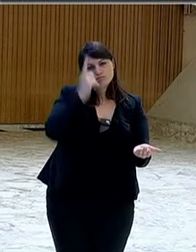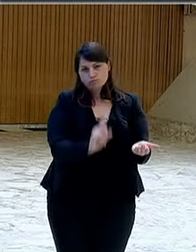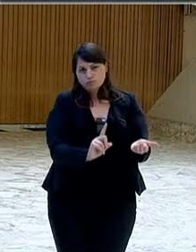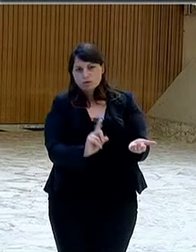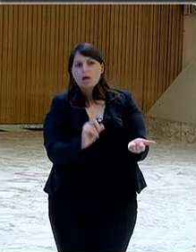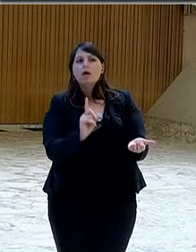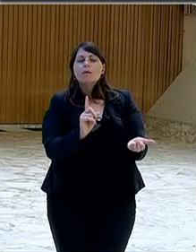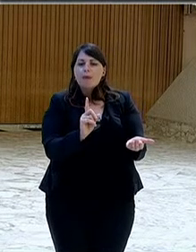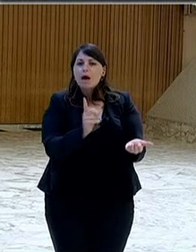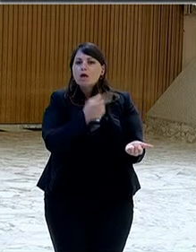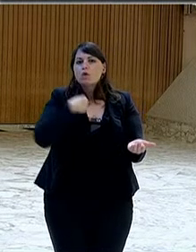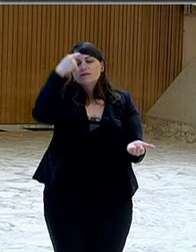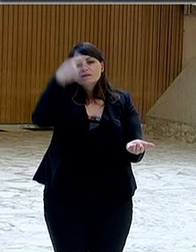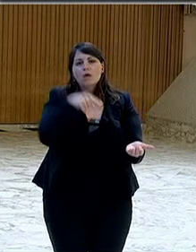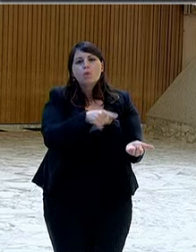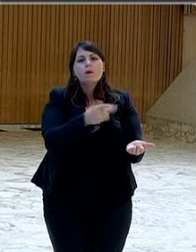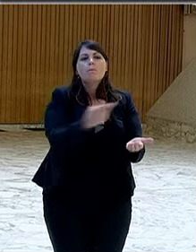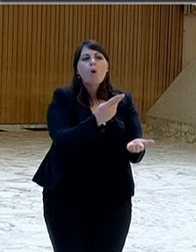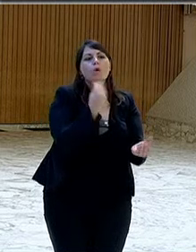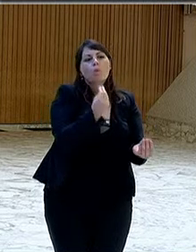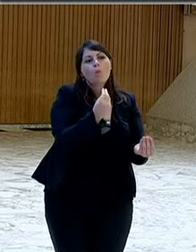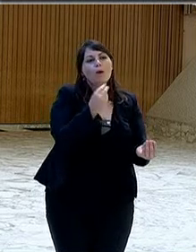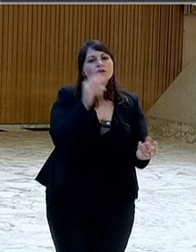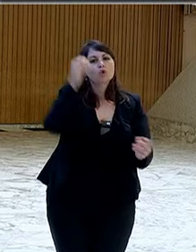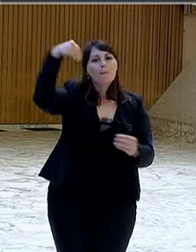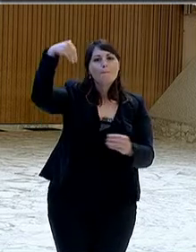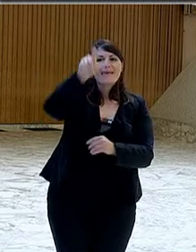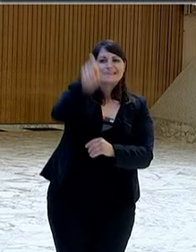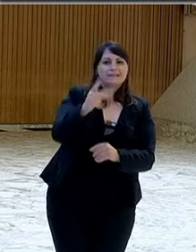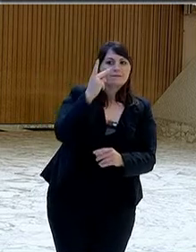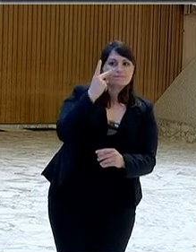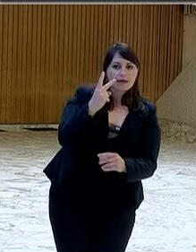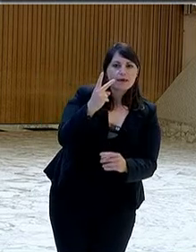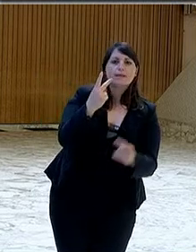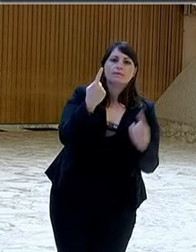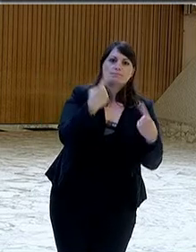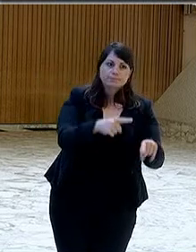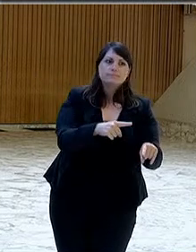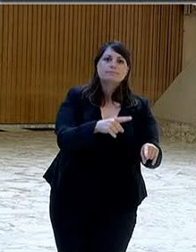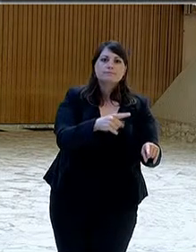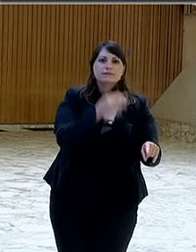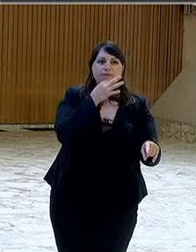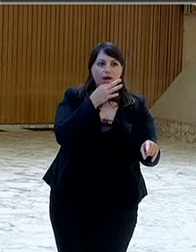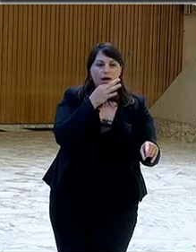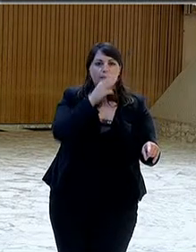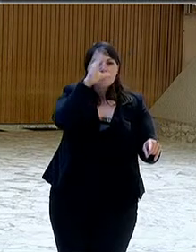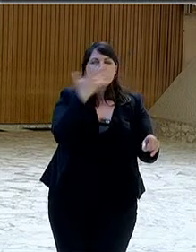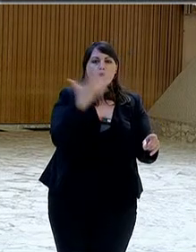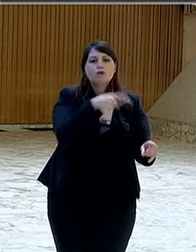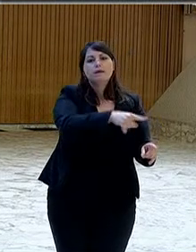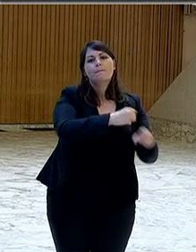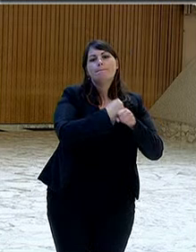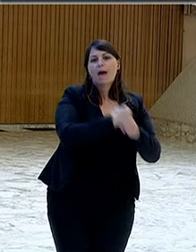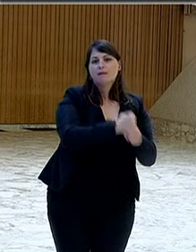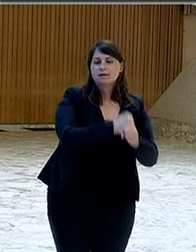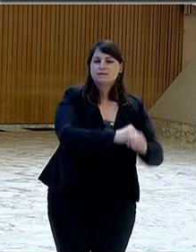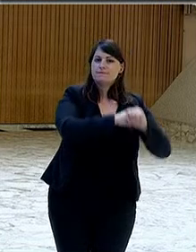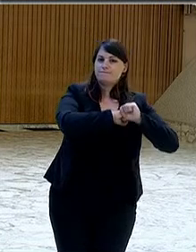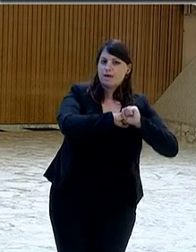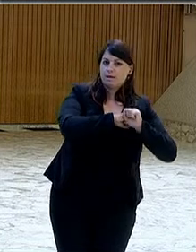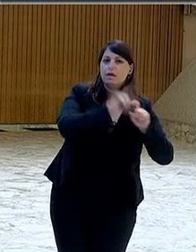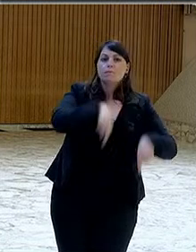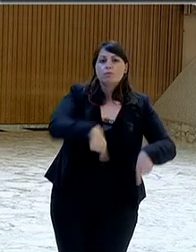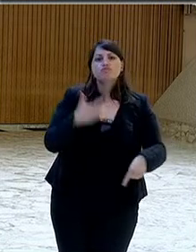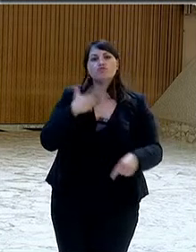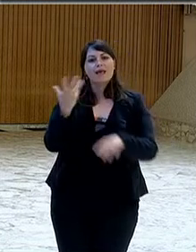very precise age, 84. A holy woman who came to the temple every day, like our own elders